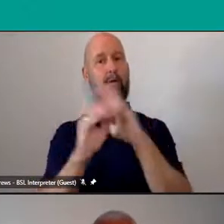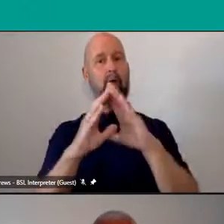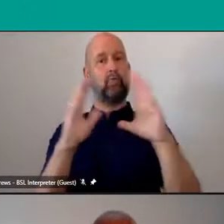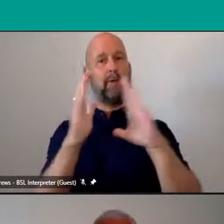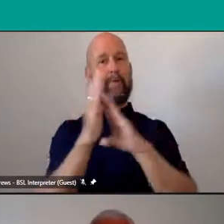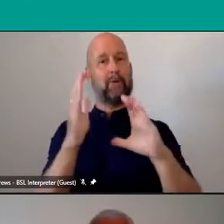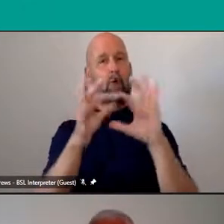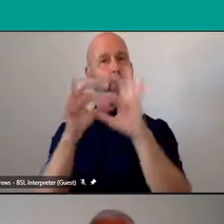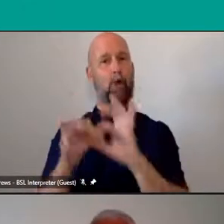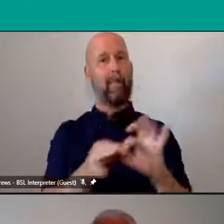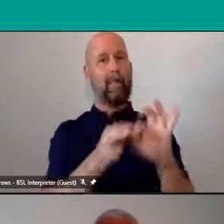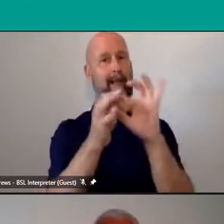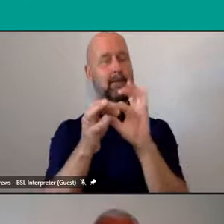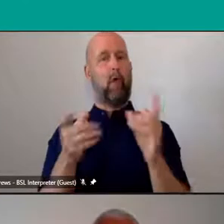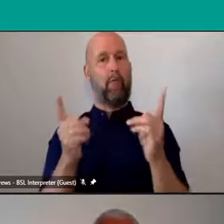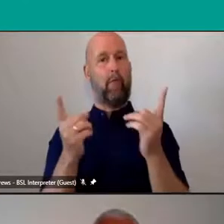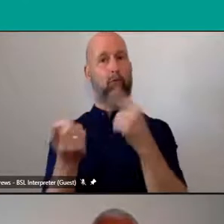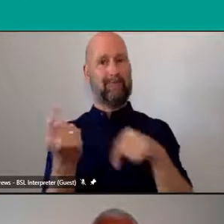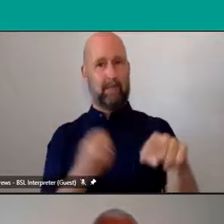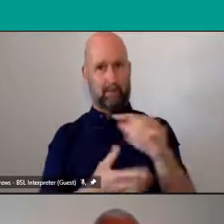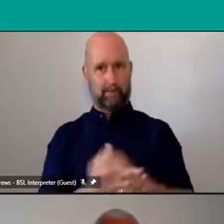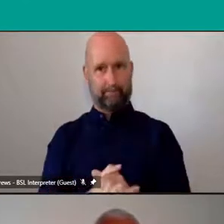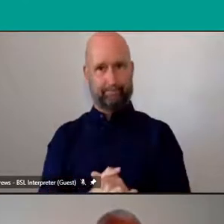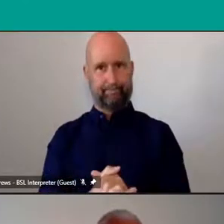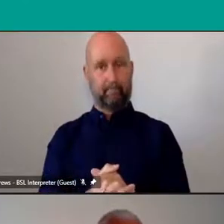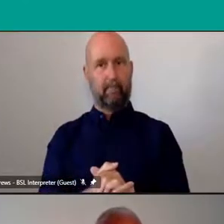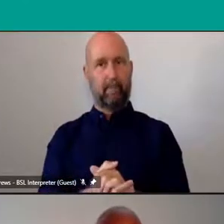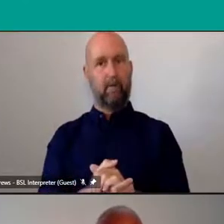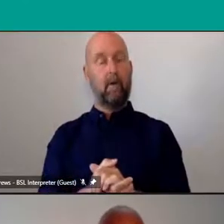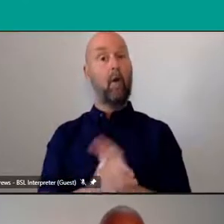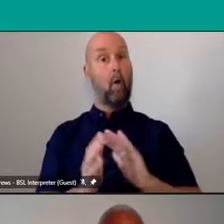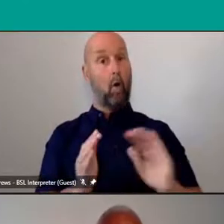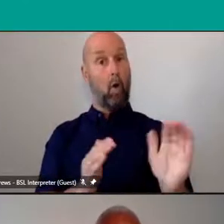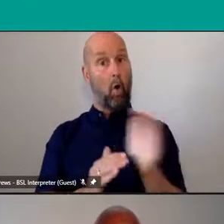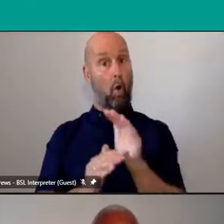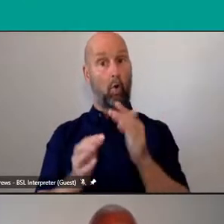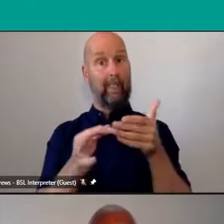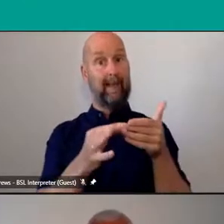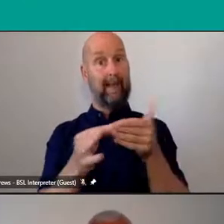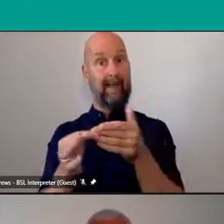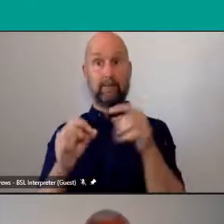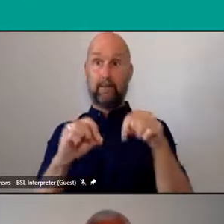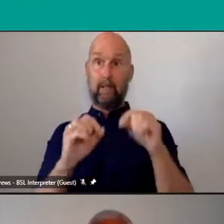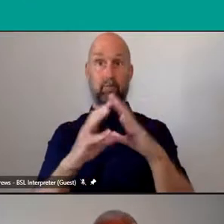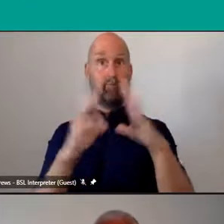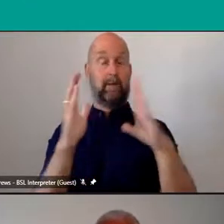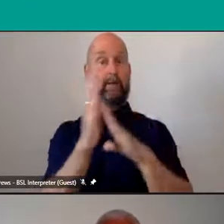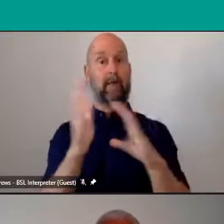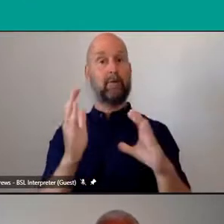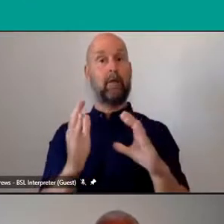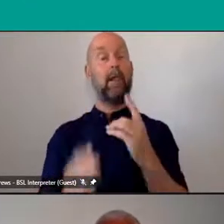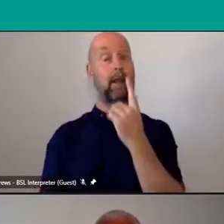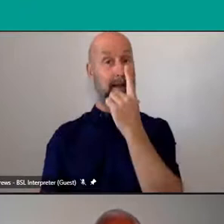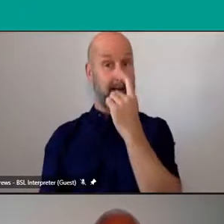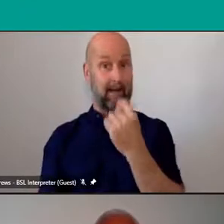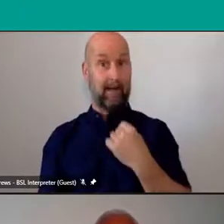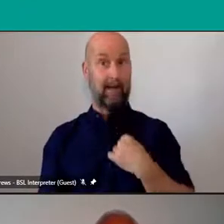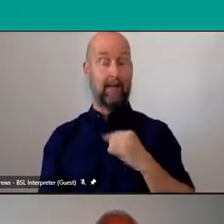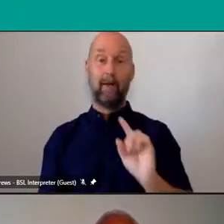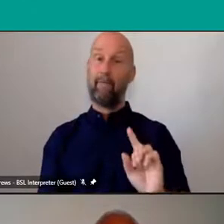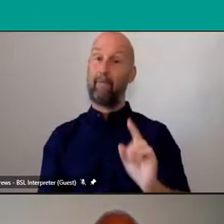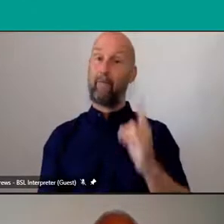Combined Authority, and of course, all of the leaders in Greater Manchester. And can I